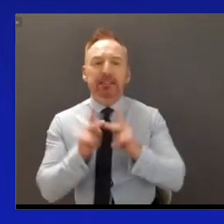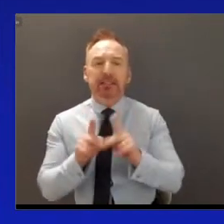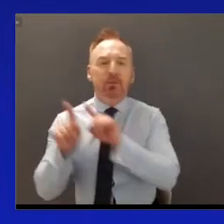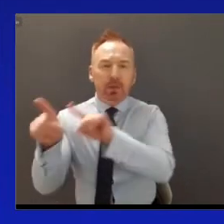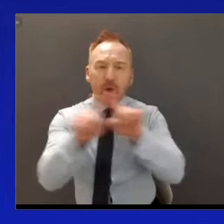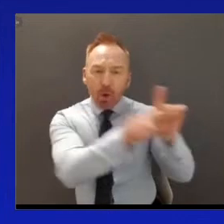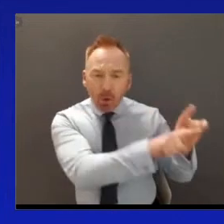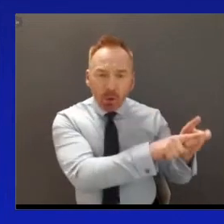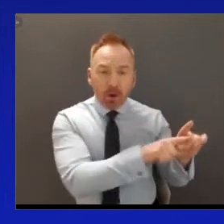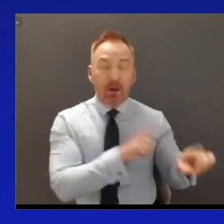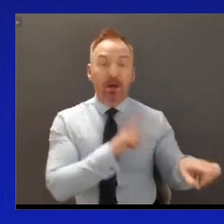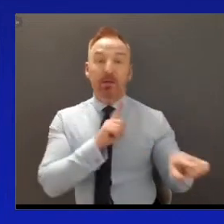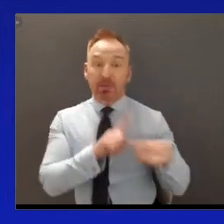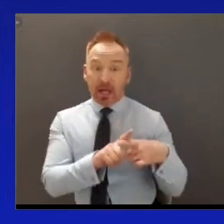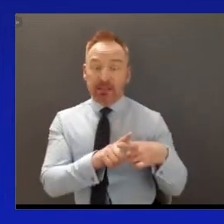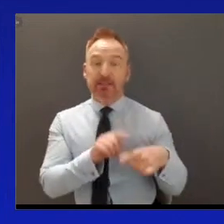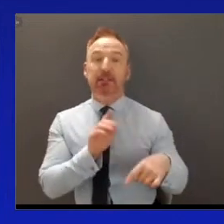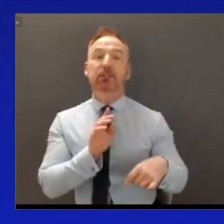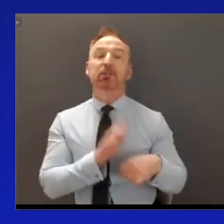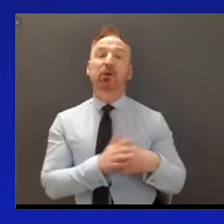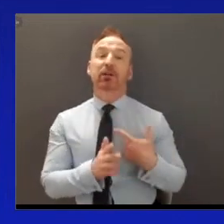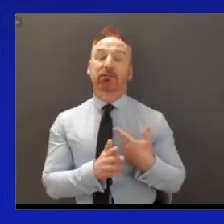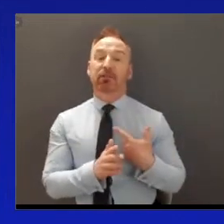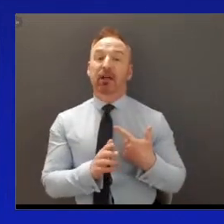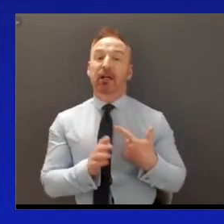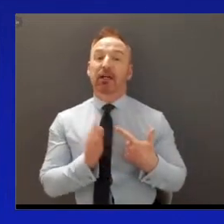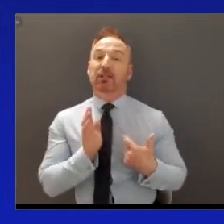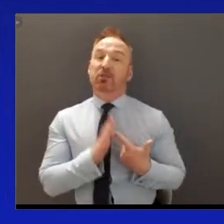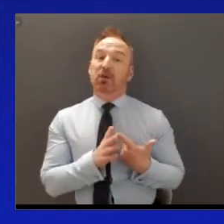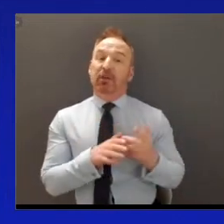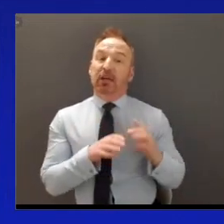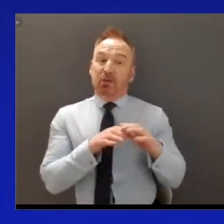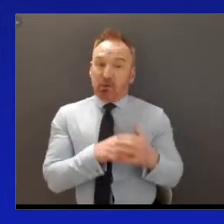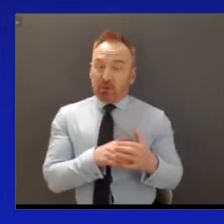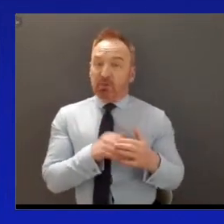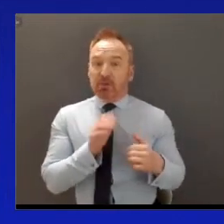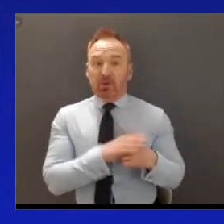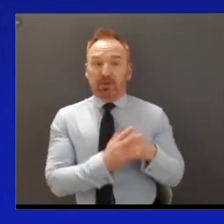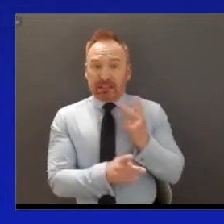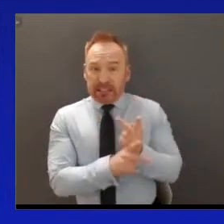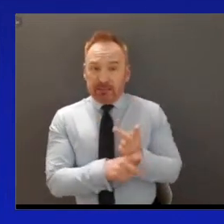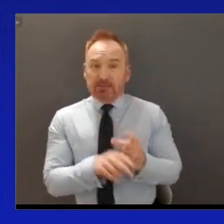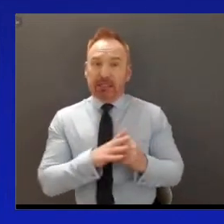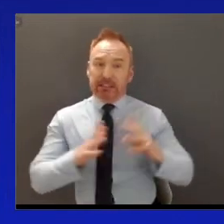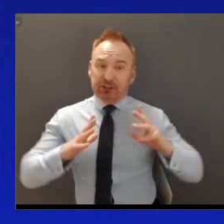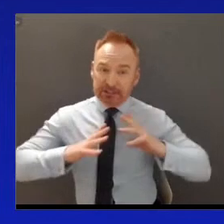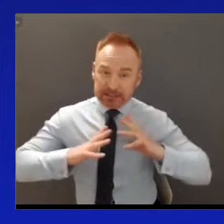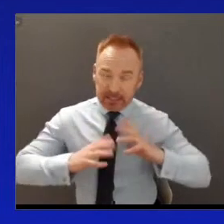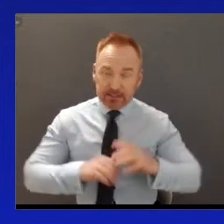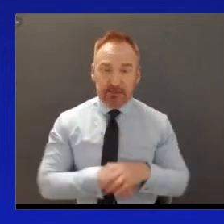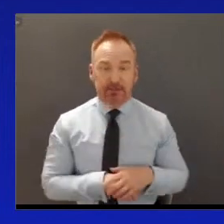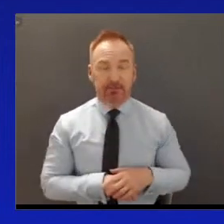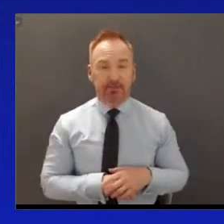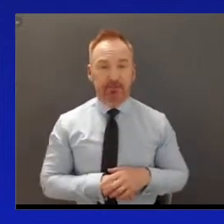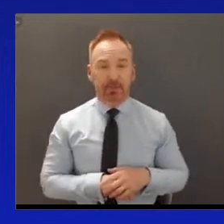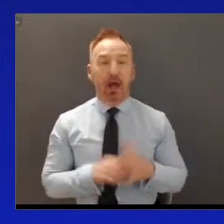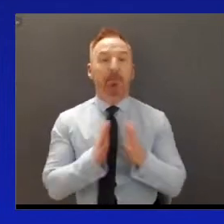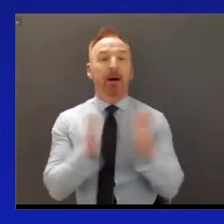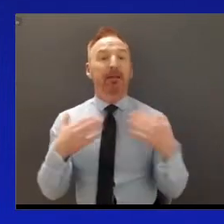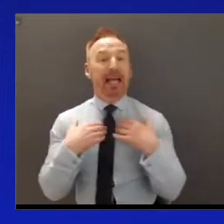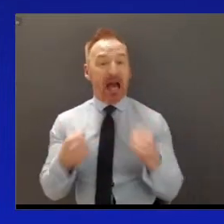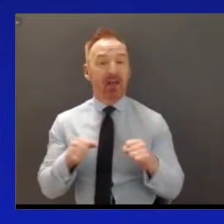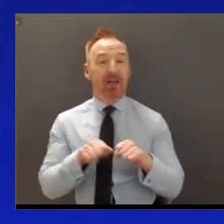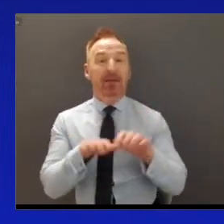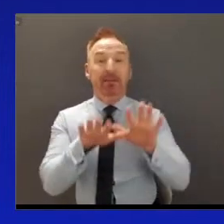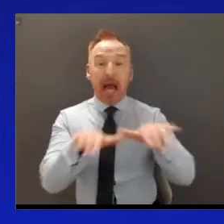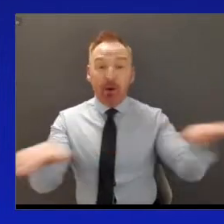it's always to have reserves in the background. Directly to your question, public health has already been doing outreach to physicians and